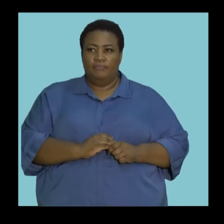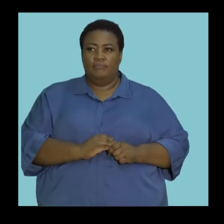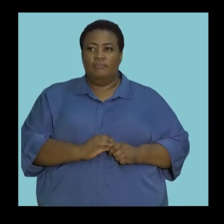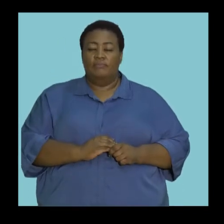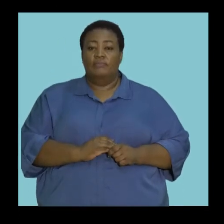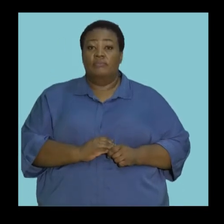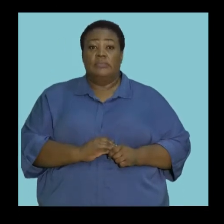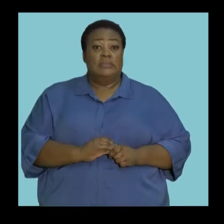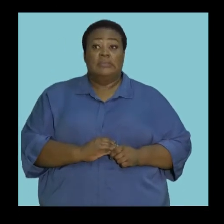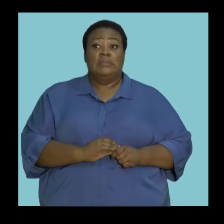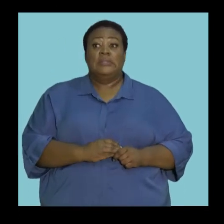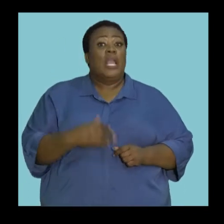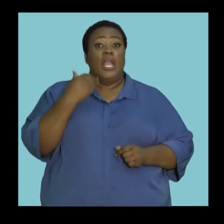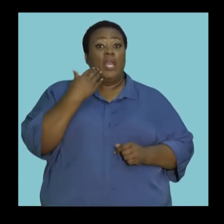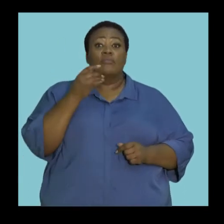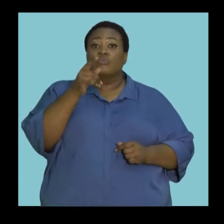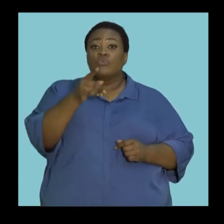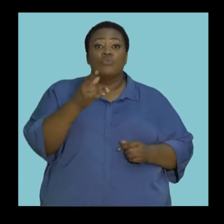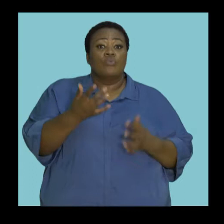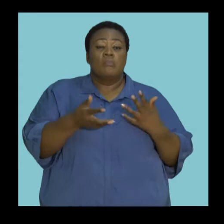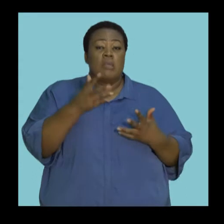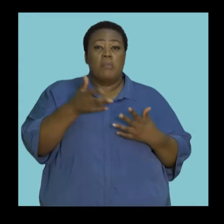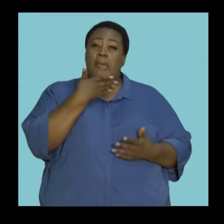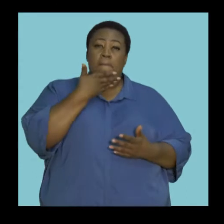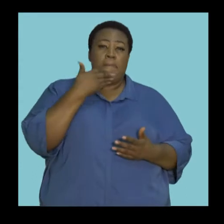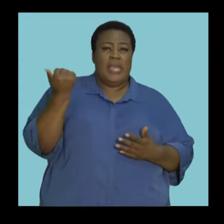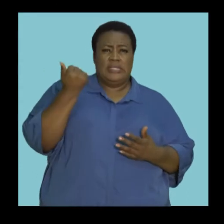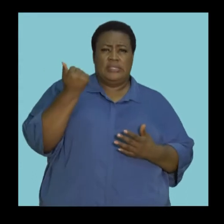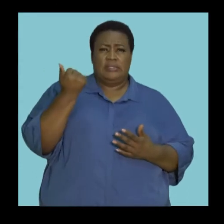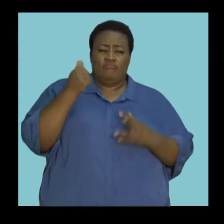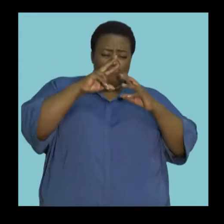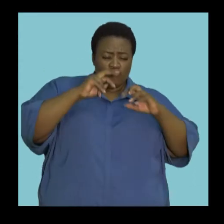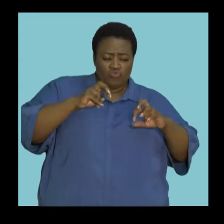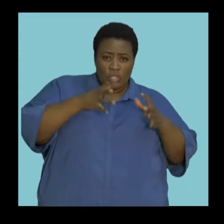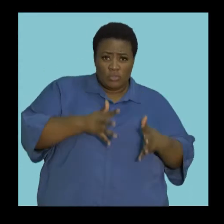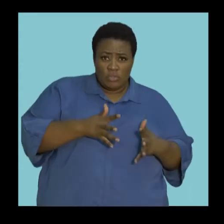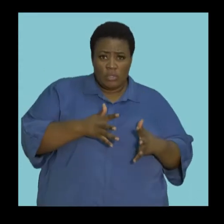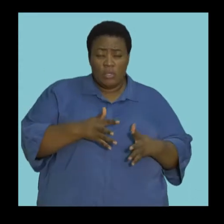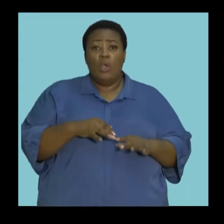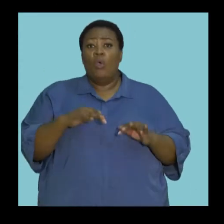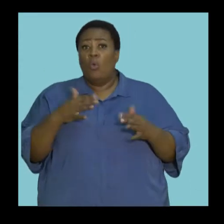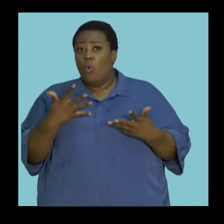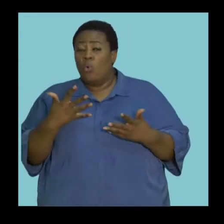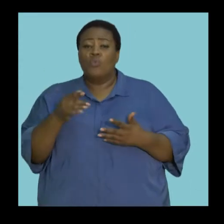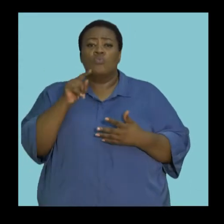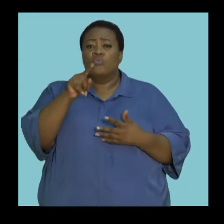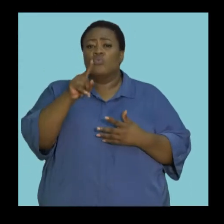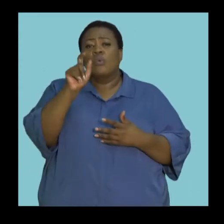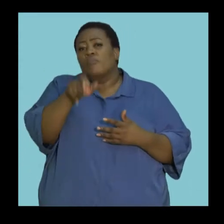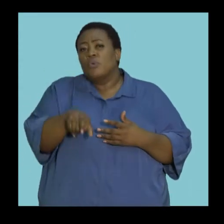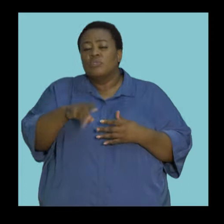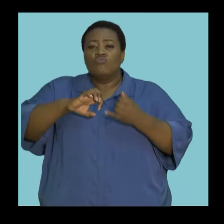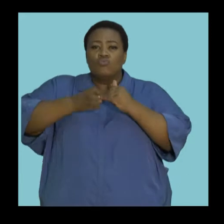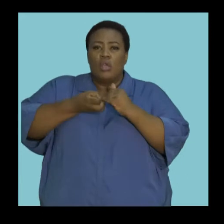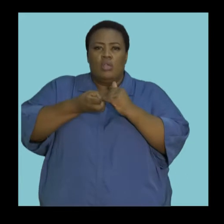Whether you're the world's greatest detective trying to crack a case or a person trying to solve a problem